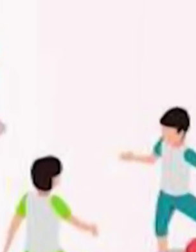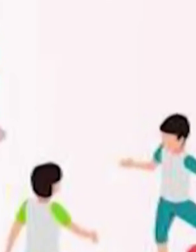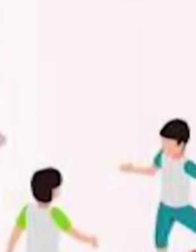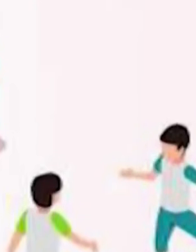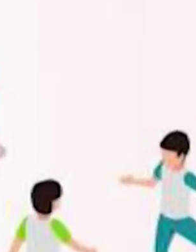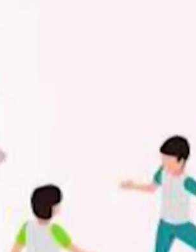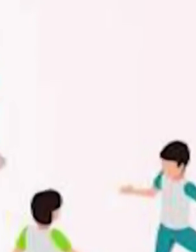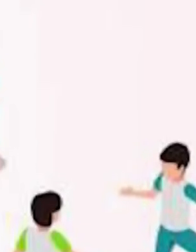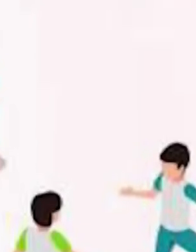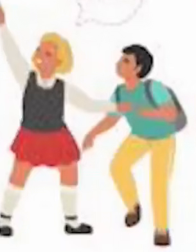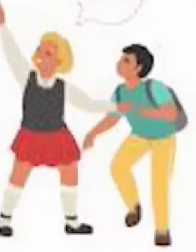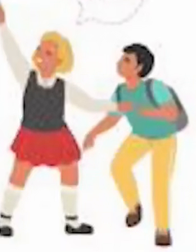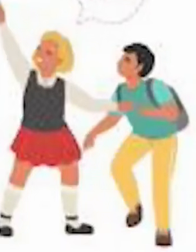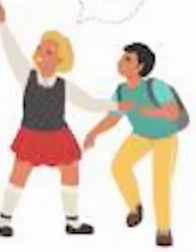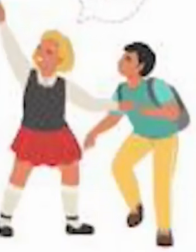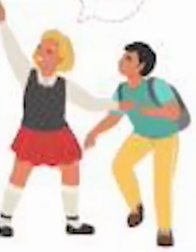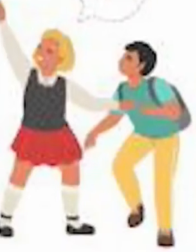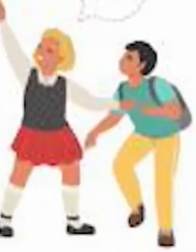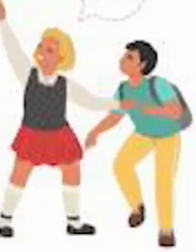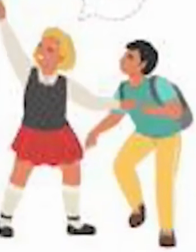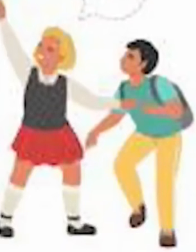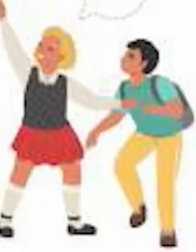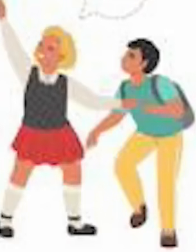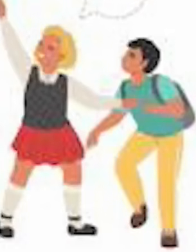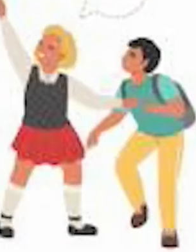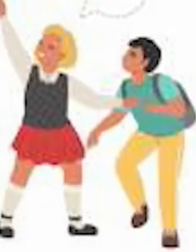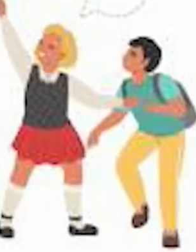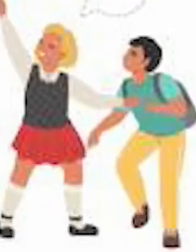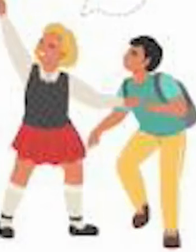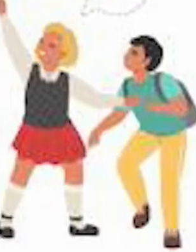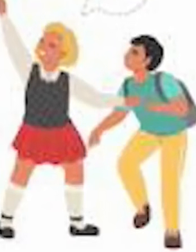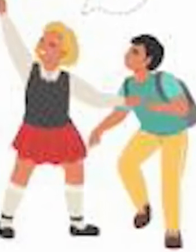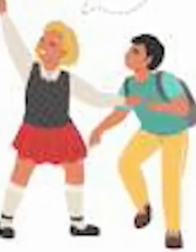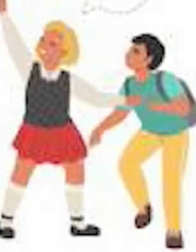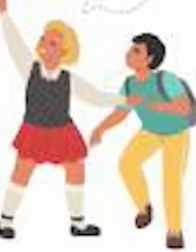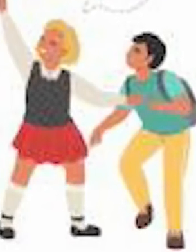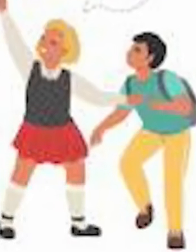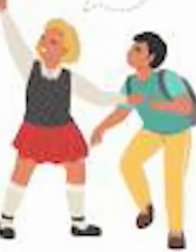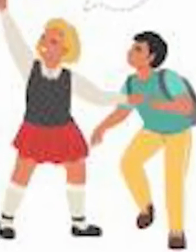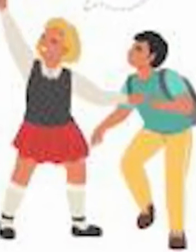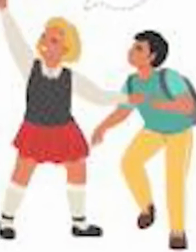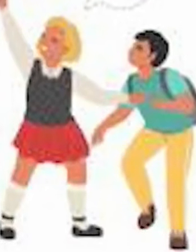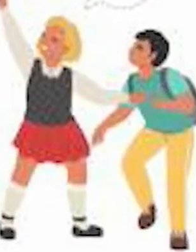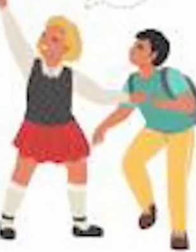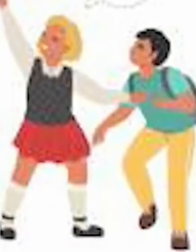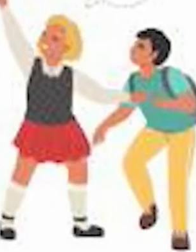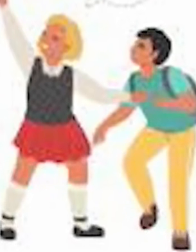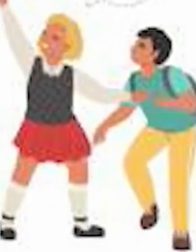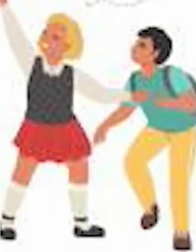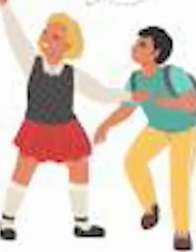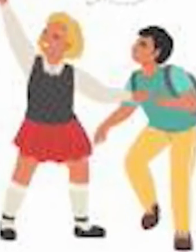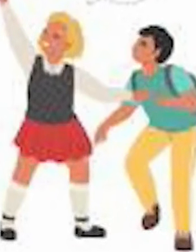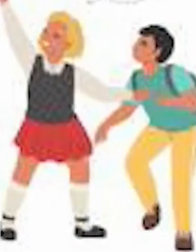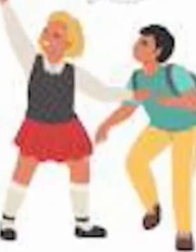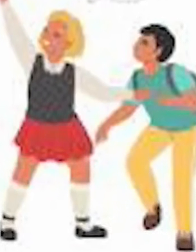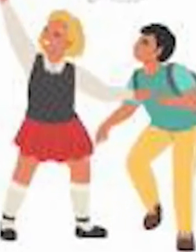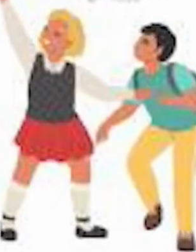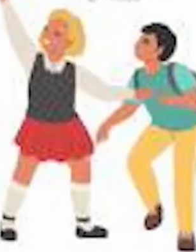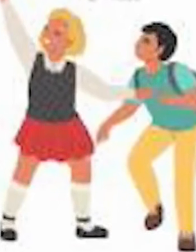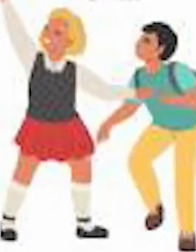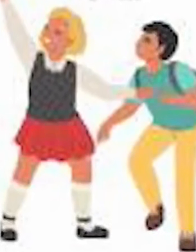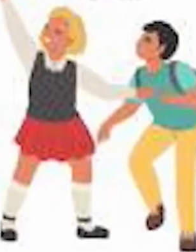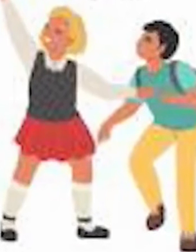journey or vacation. That was what? Explaining something. What are you going to do? What are you planning to